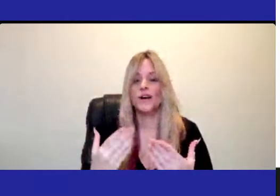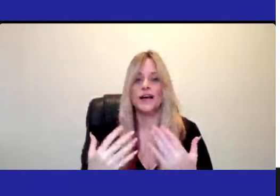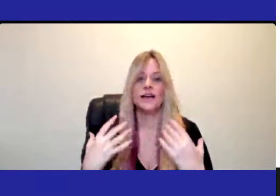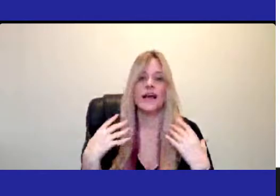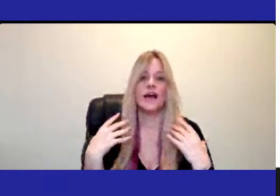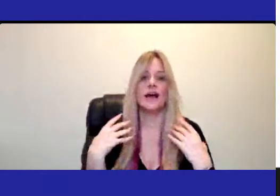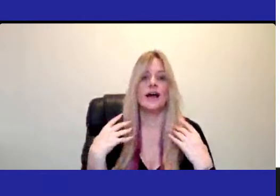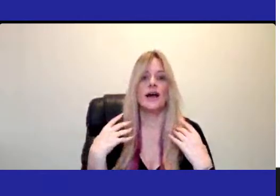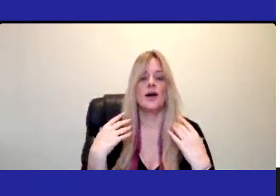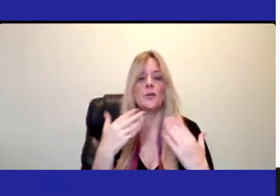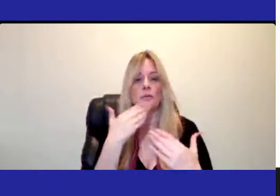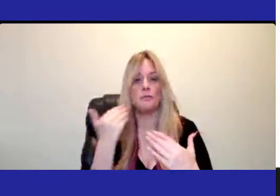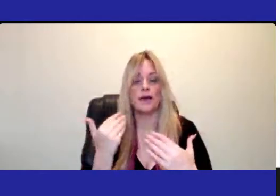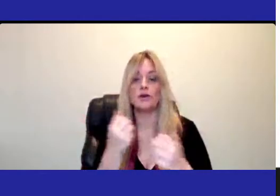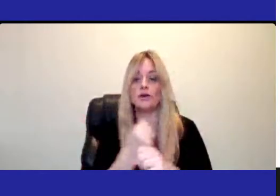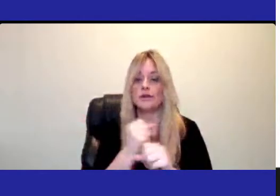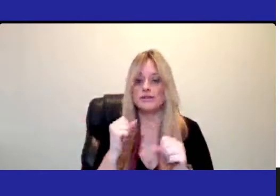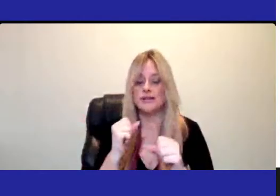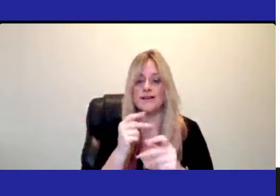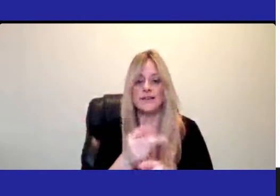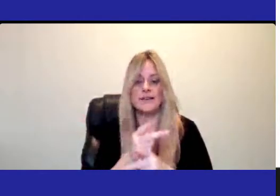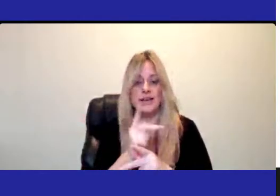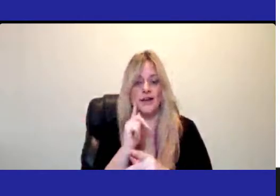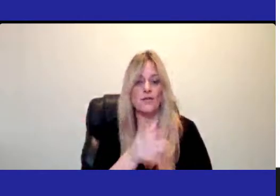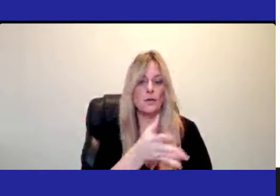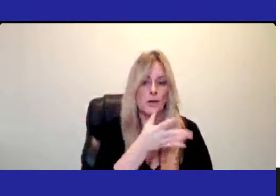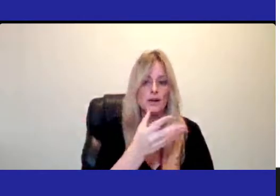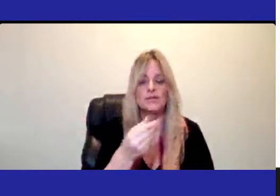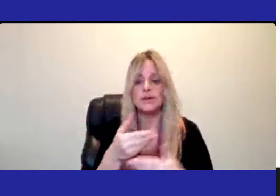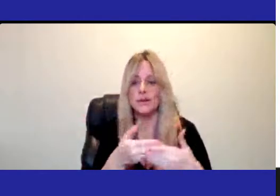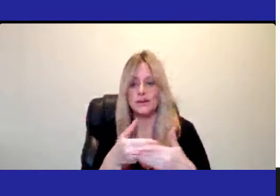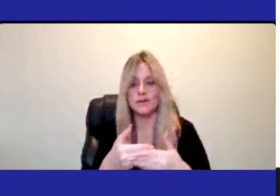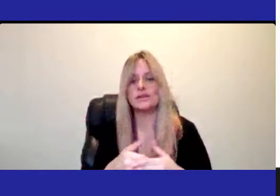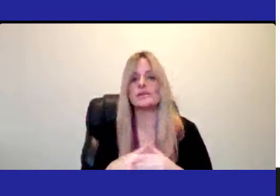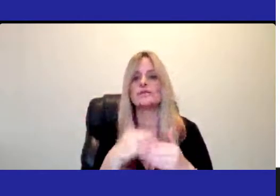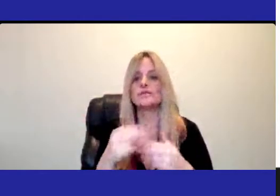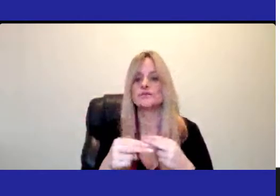moms and our babies. Next slide, please.